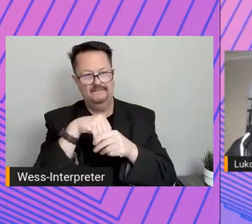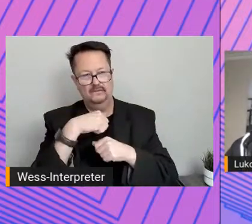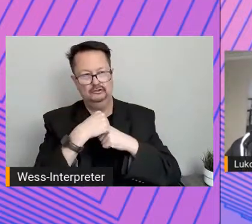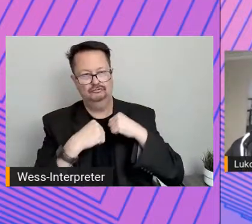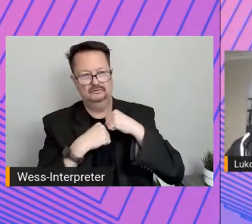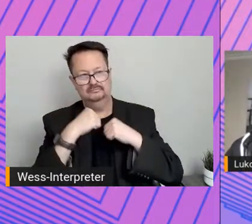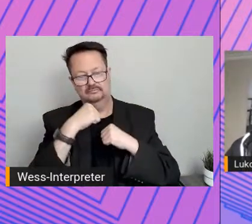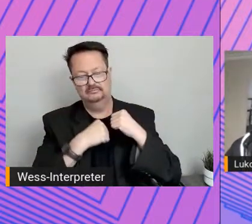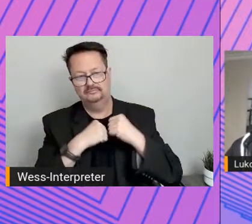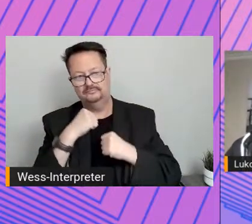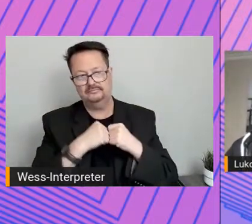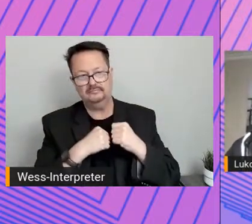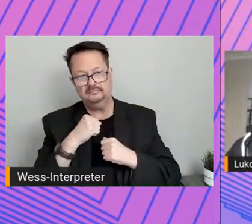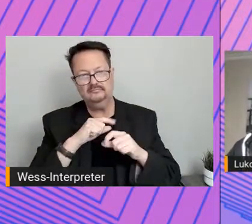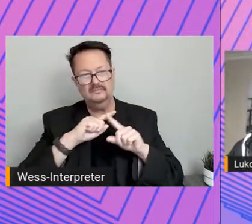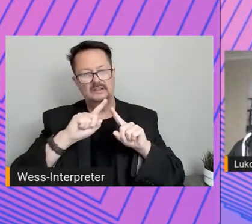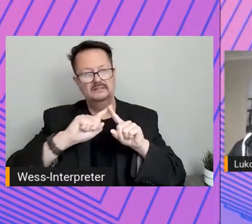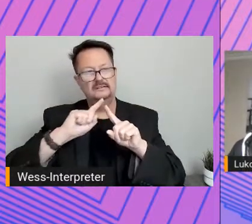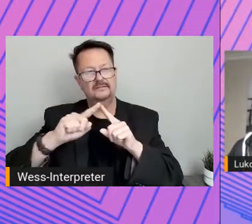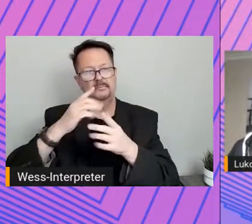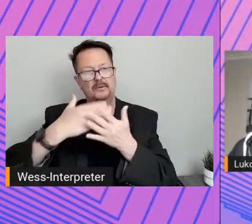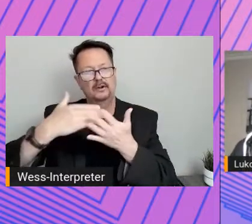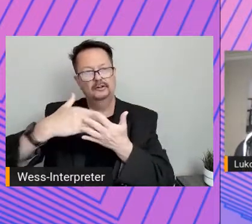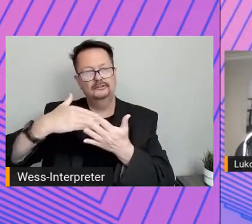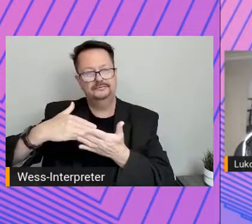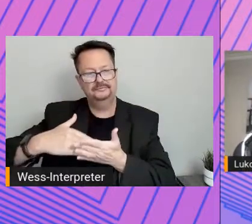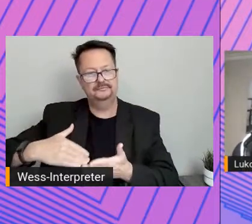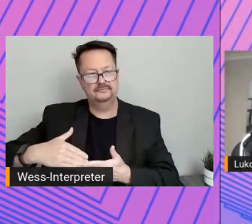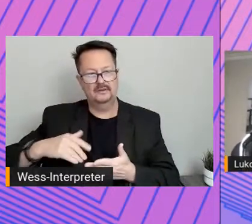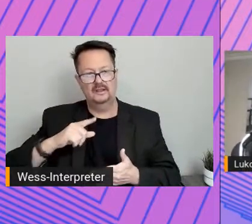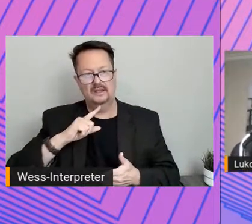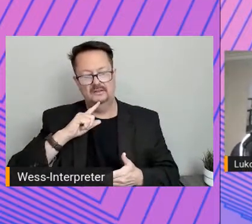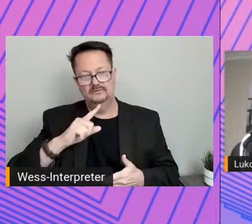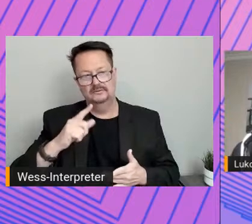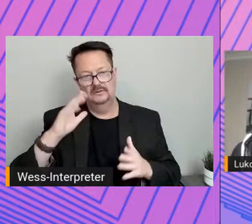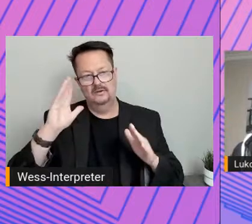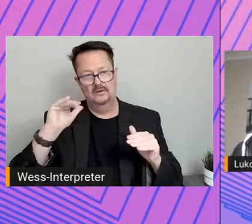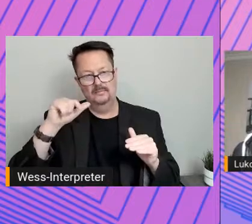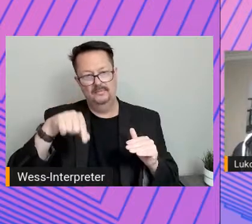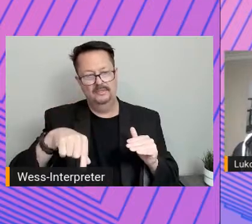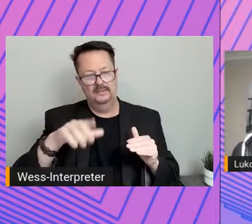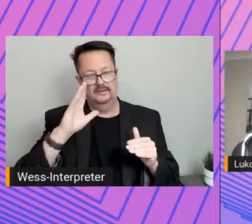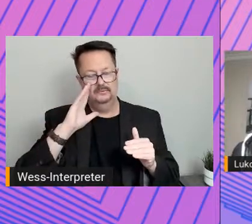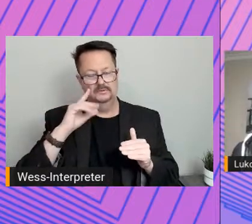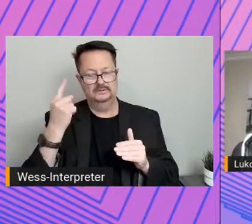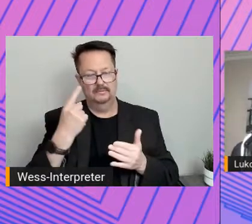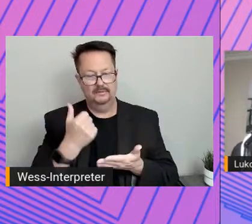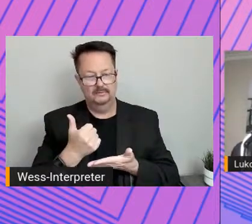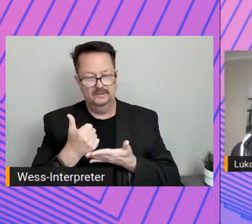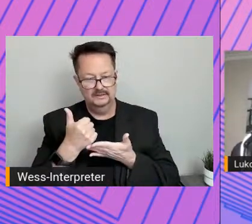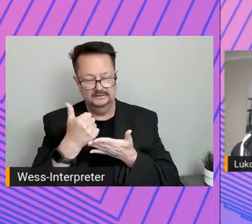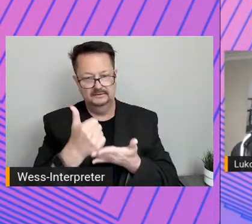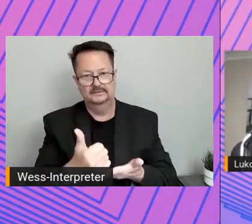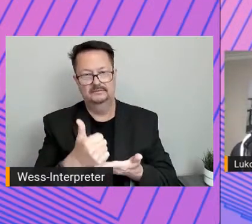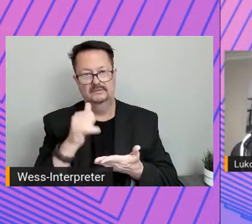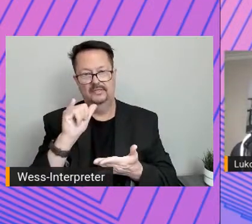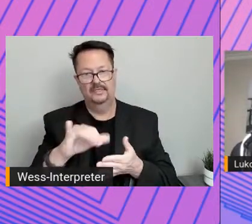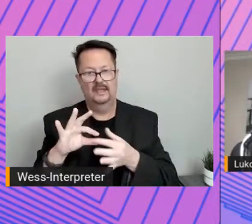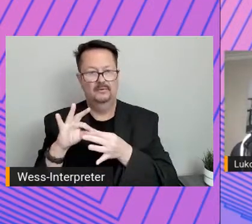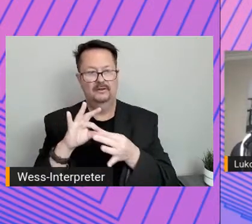pieces over there as well. And so I certainly hope that this is something that will assist you in that particular